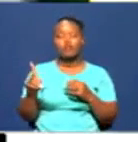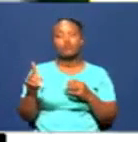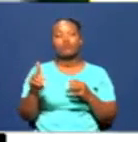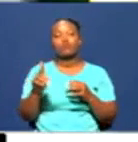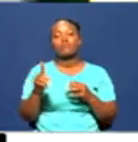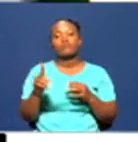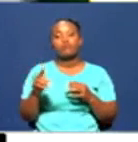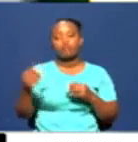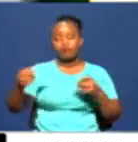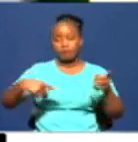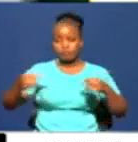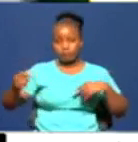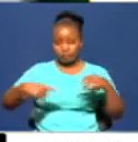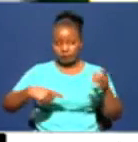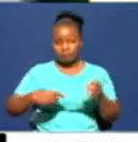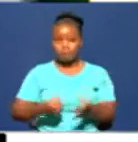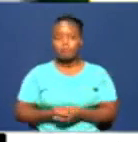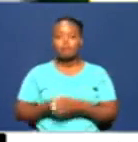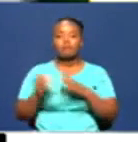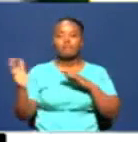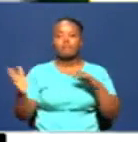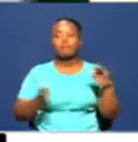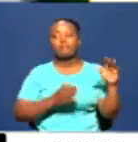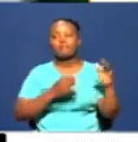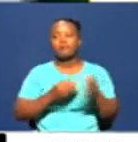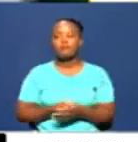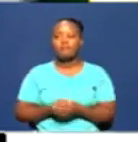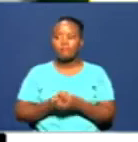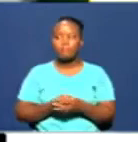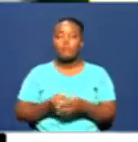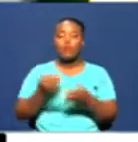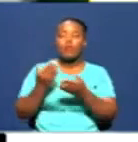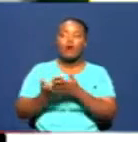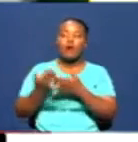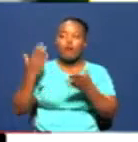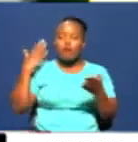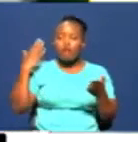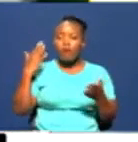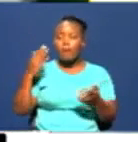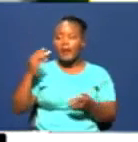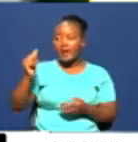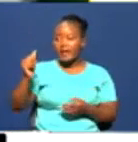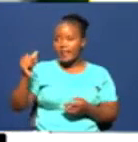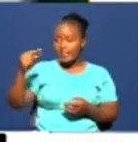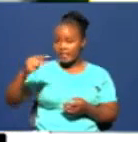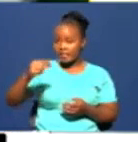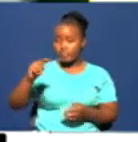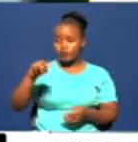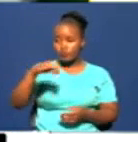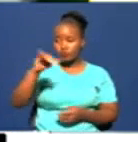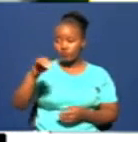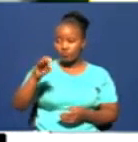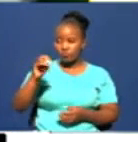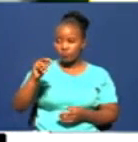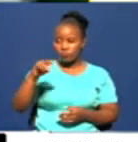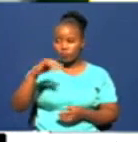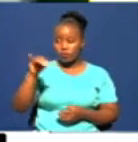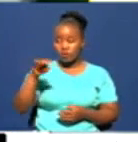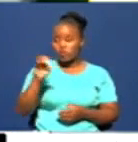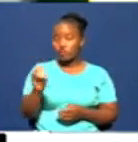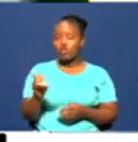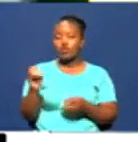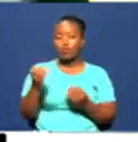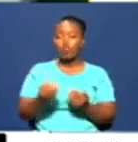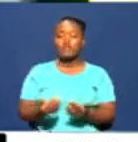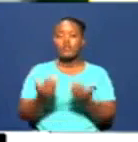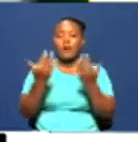Sunday Express. Now, on to our top story. Former Attorney General Charles Njonjo was cremated at the Kariakor